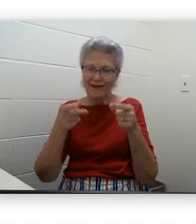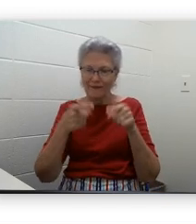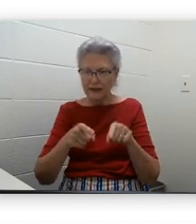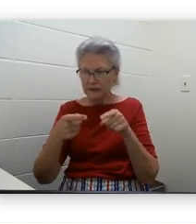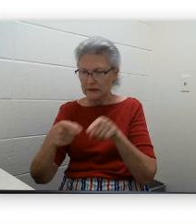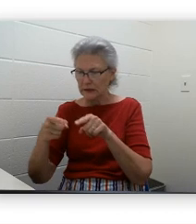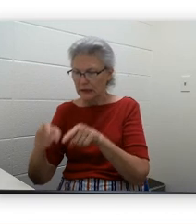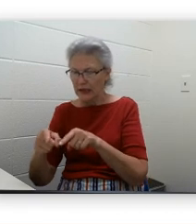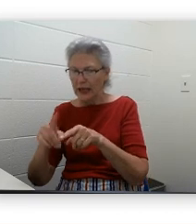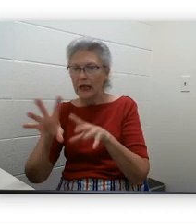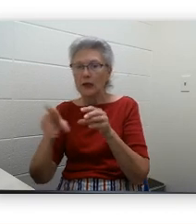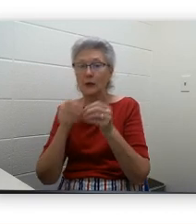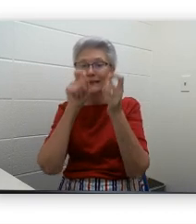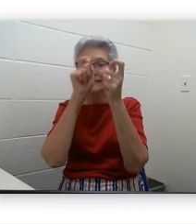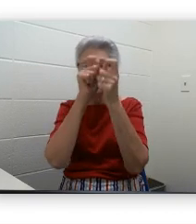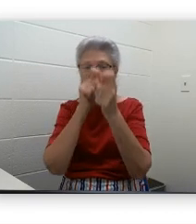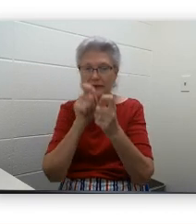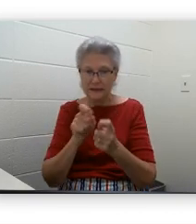in our story.